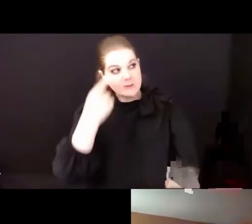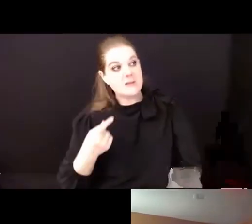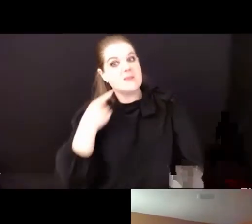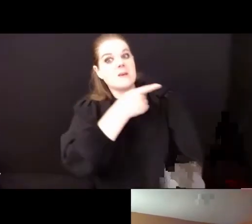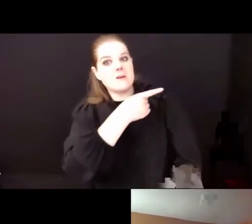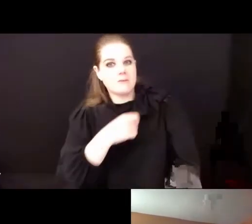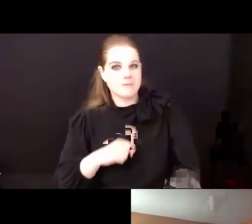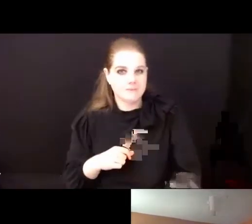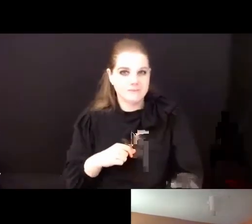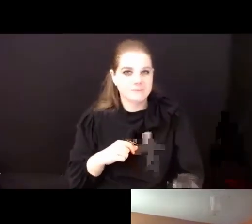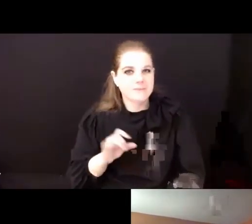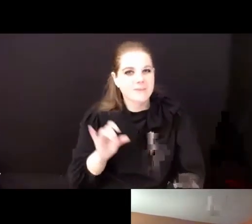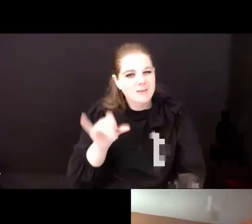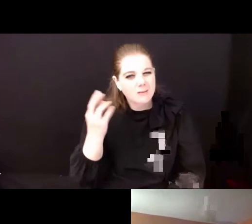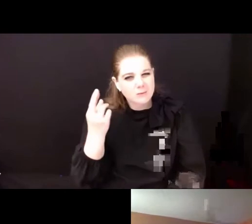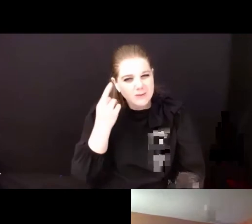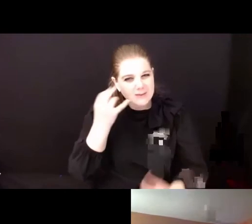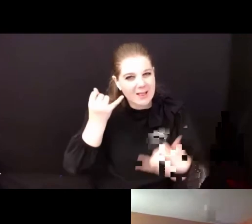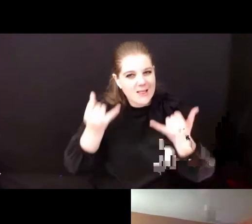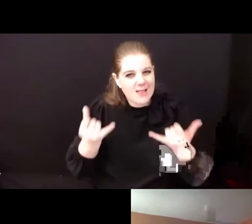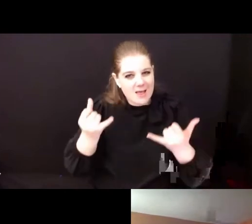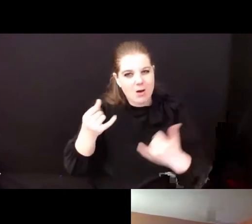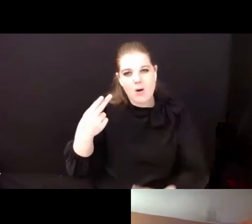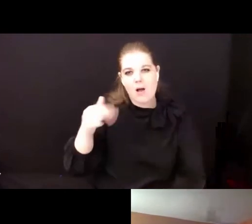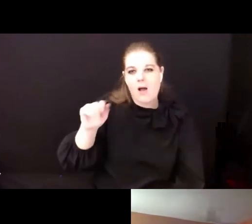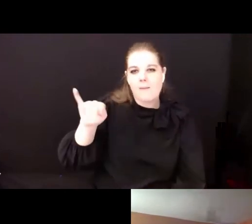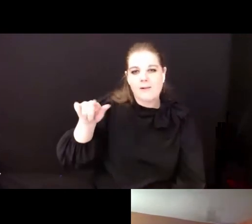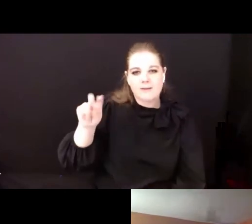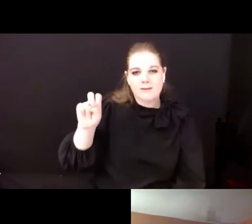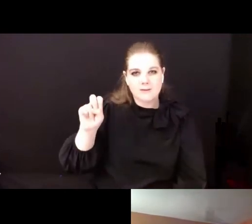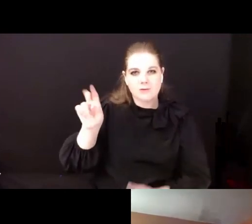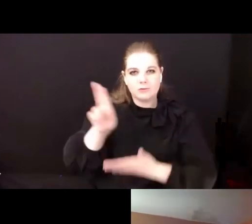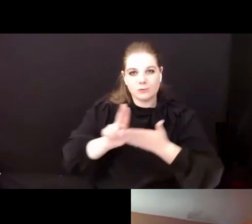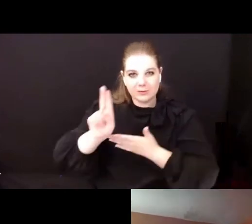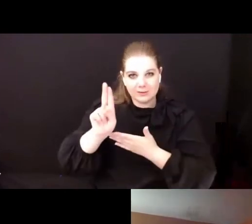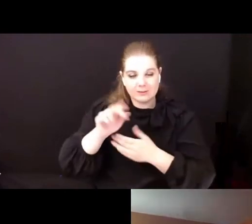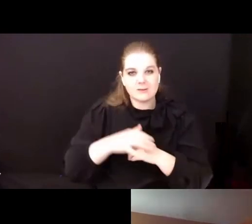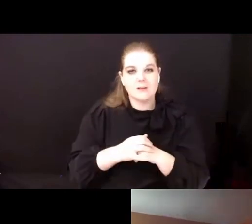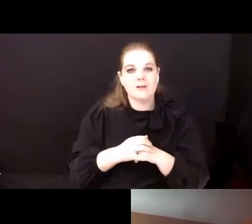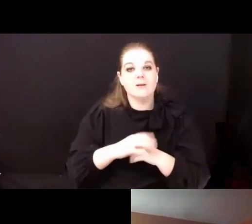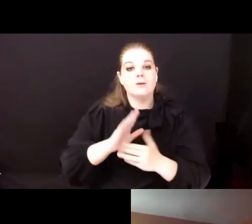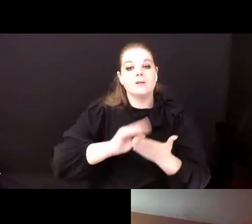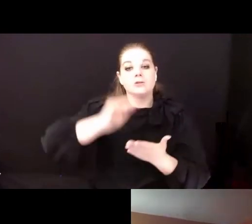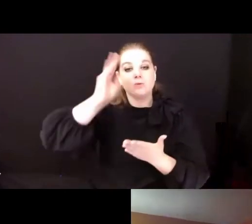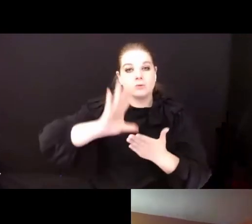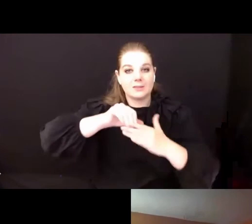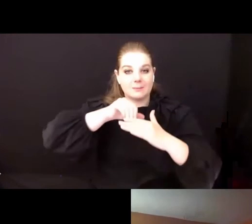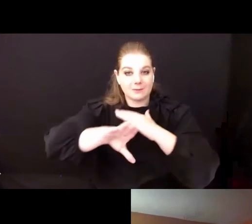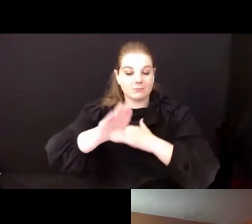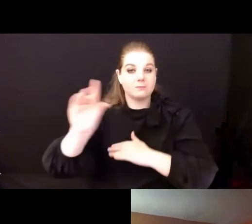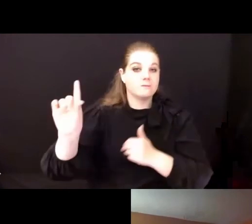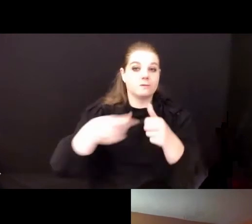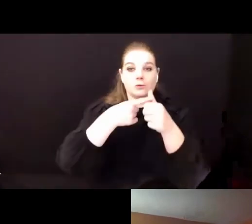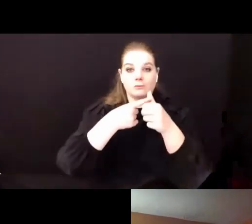is why when now at Hamline, when students come into me, one of the first things I